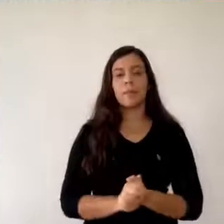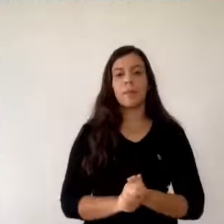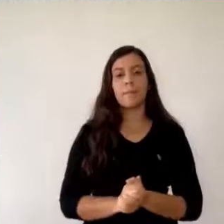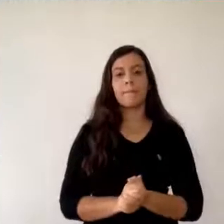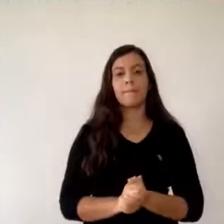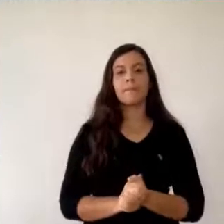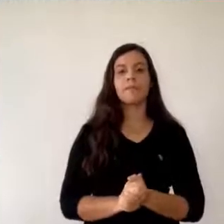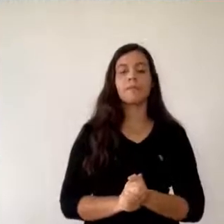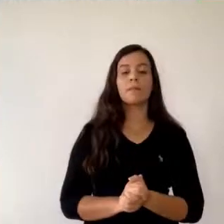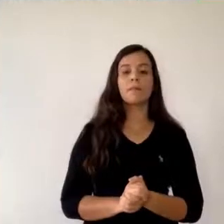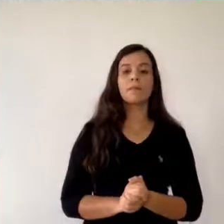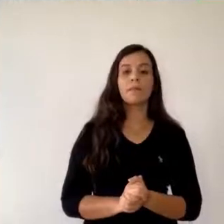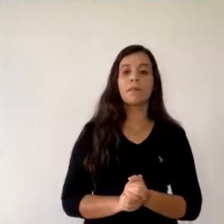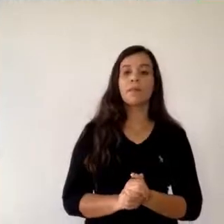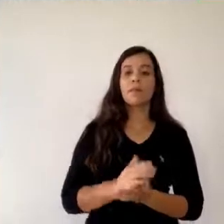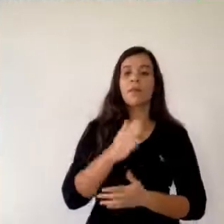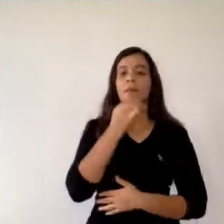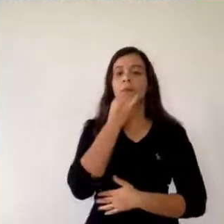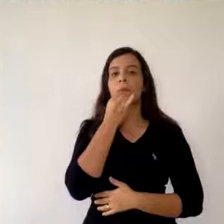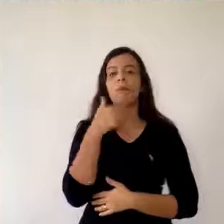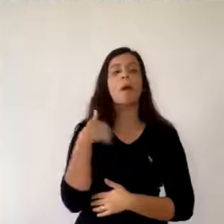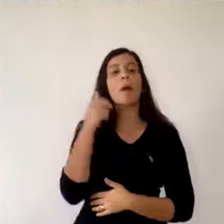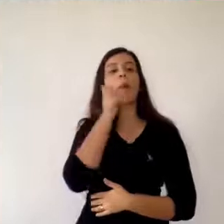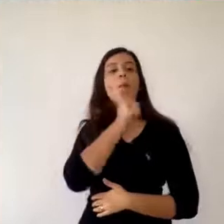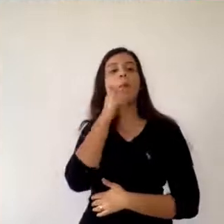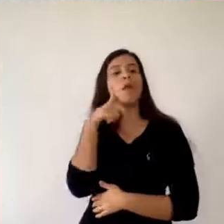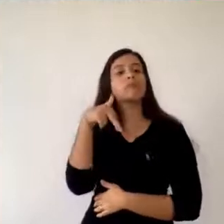interpreting. So when we started to talk about this,